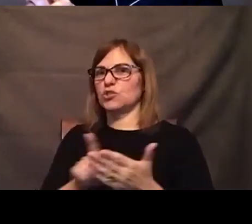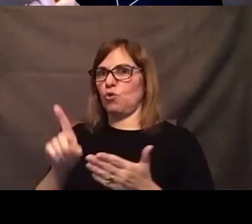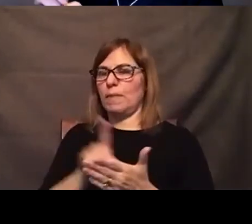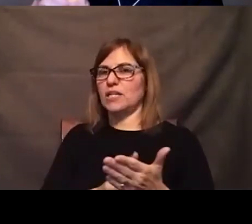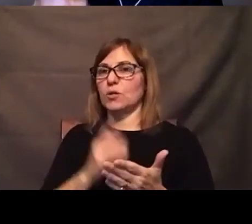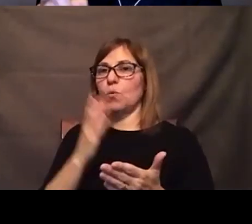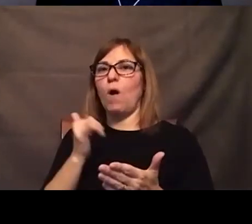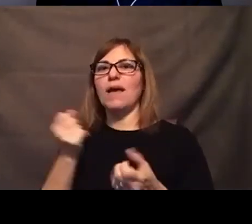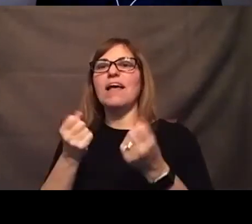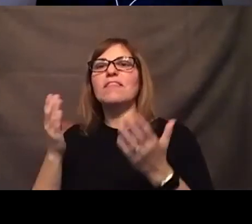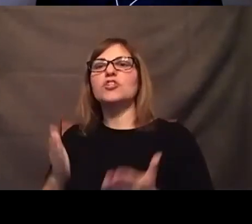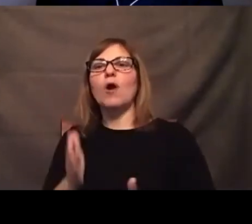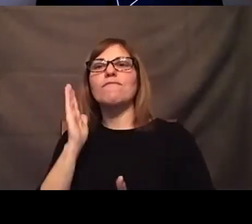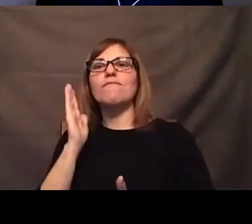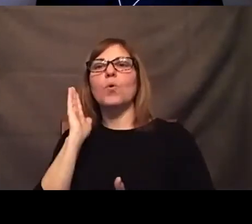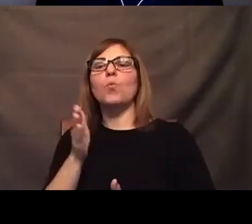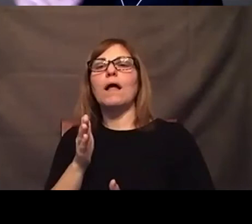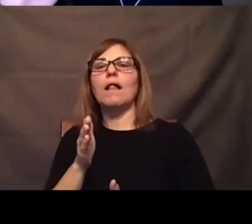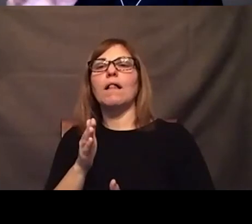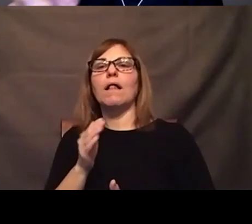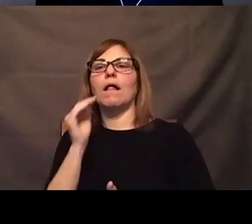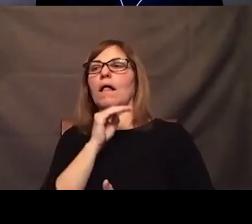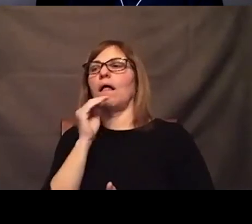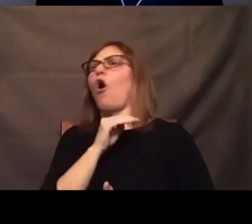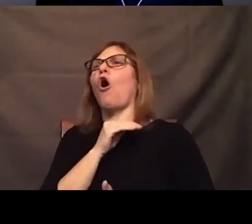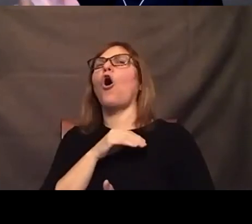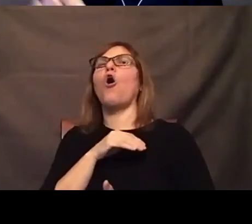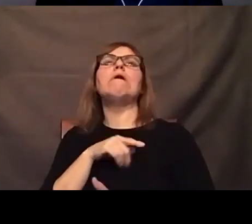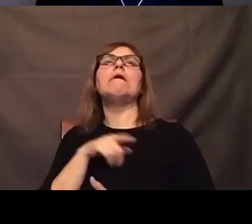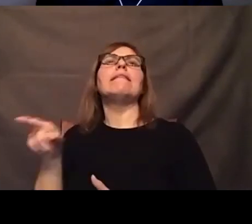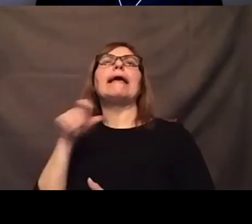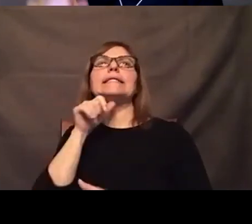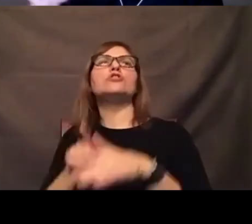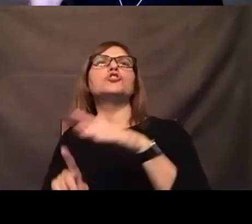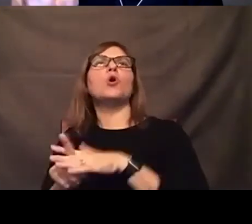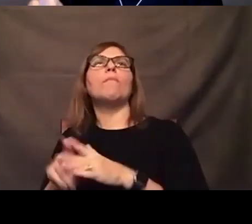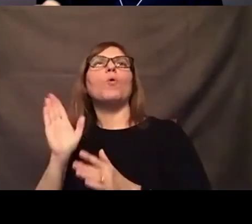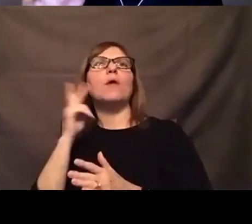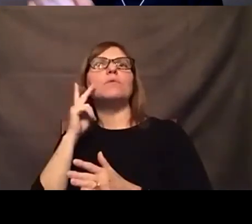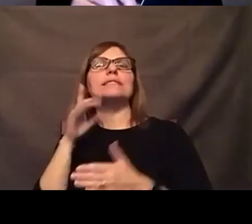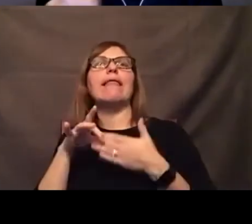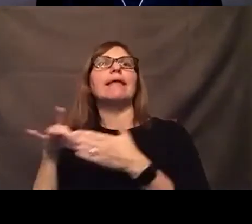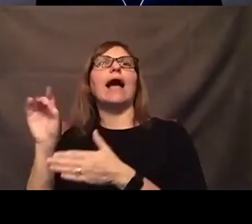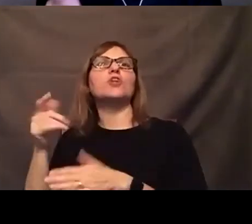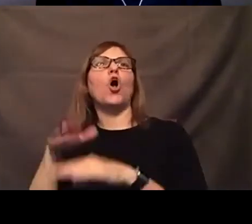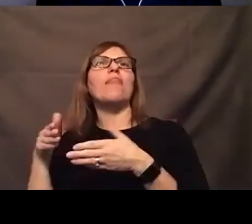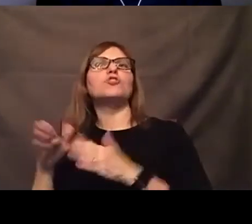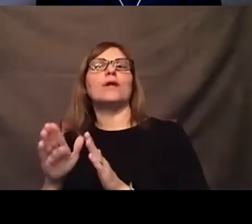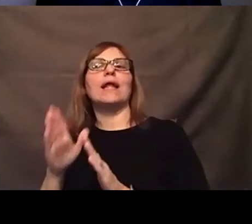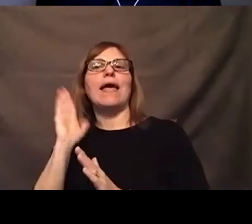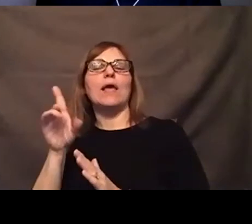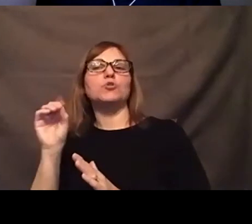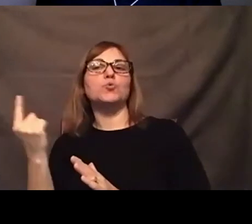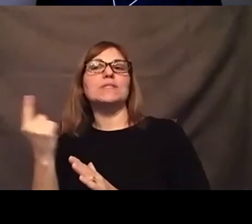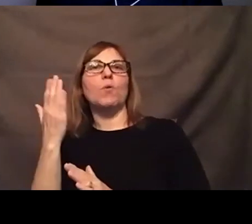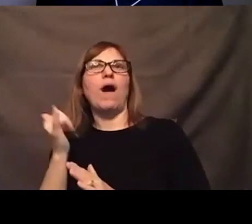that they're a no-show, or they'll see the dog on the street, the guide dog on the street, and they'll do something because they don't want the dog